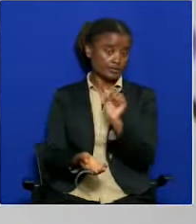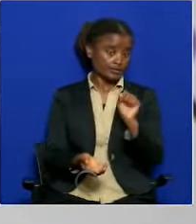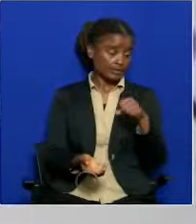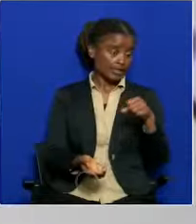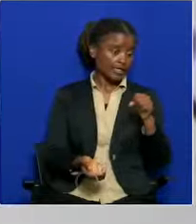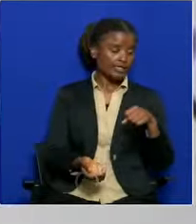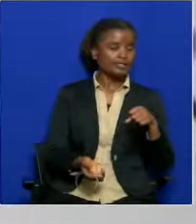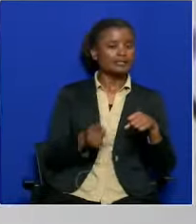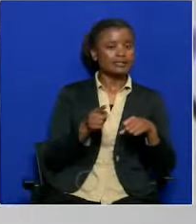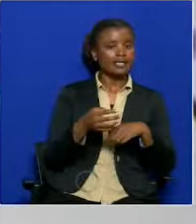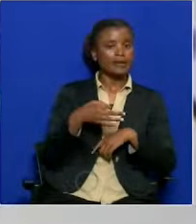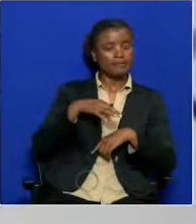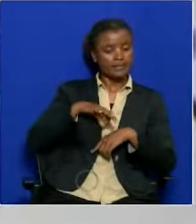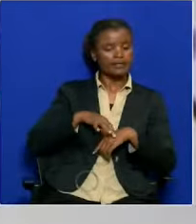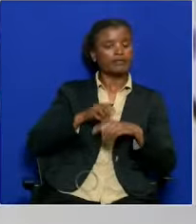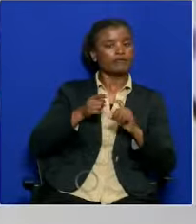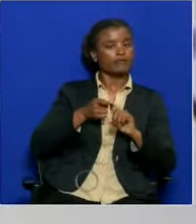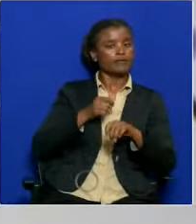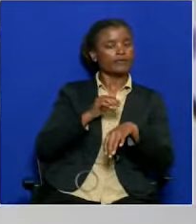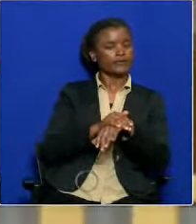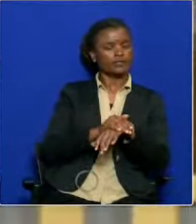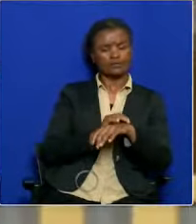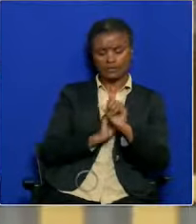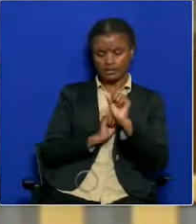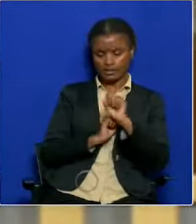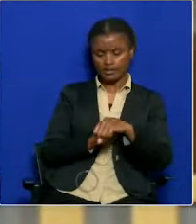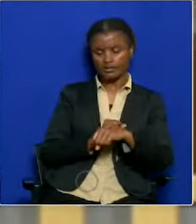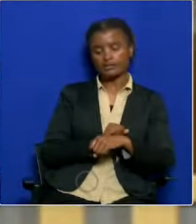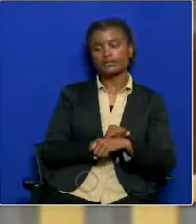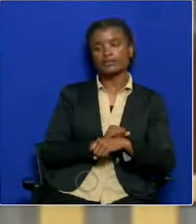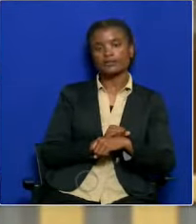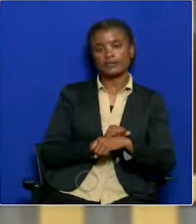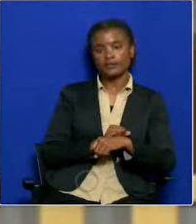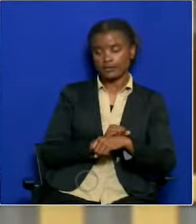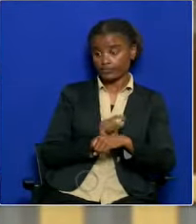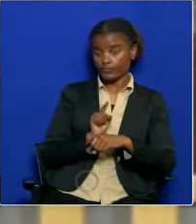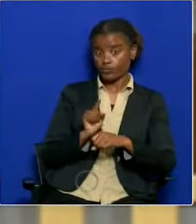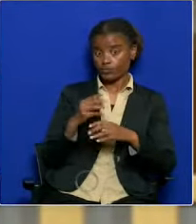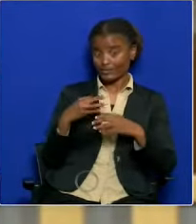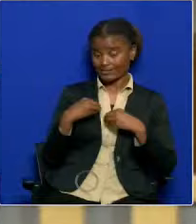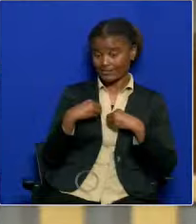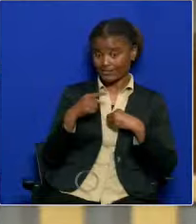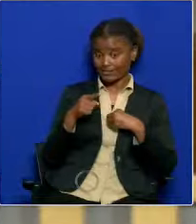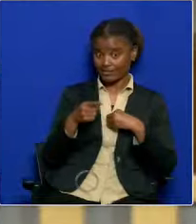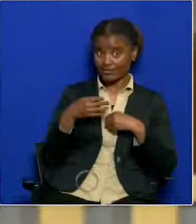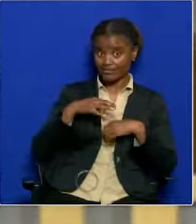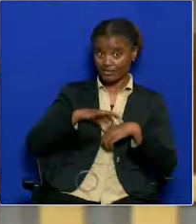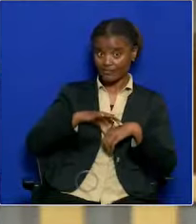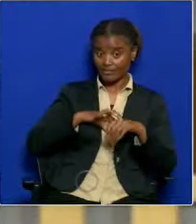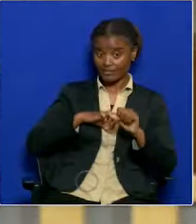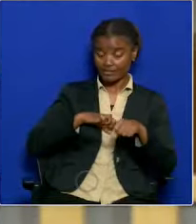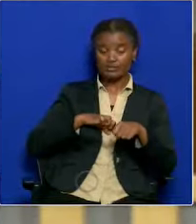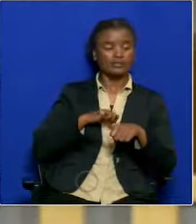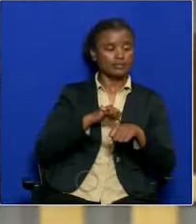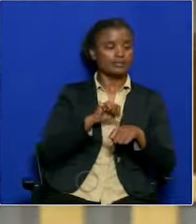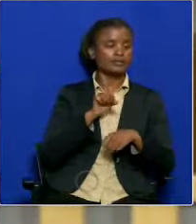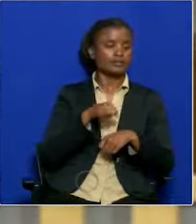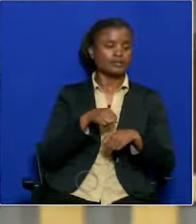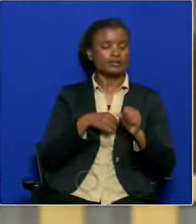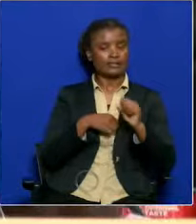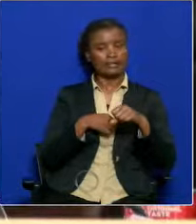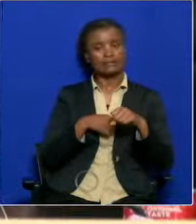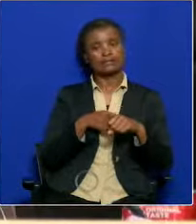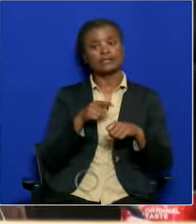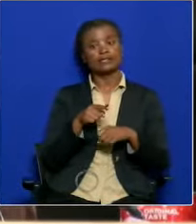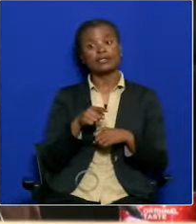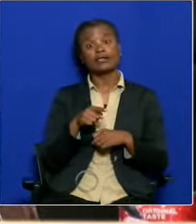friend, yes. Yeah, okay. You do accept it's a benefit, thank you. Yeah. And now you accept, General, that he is your